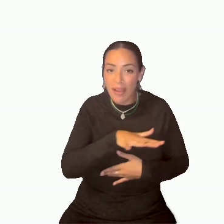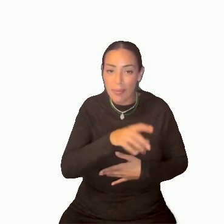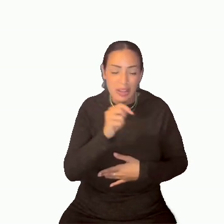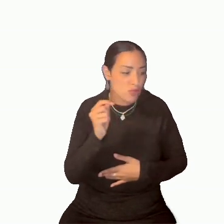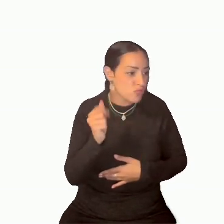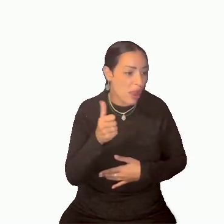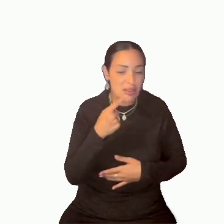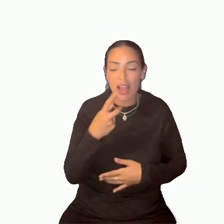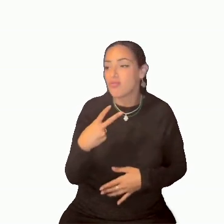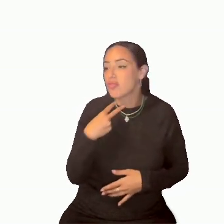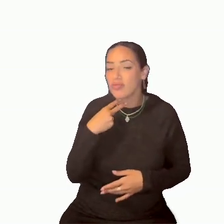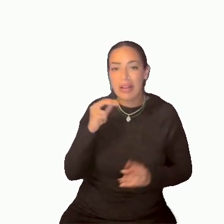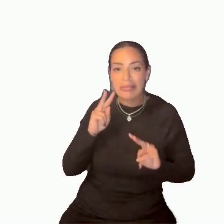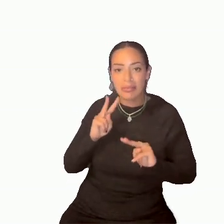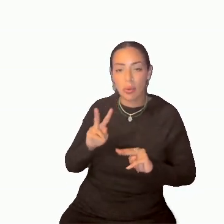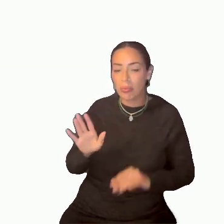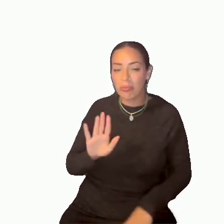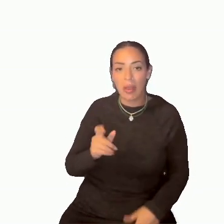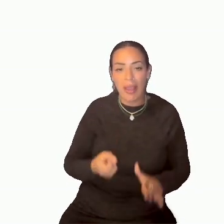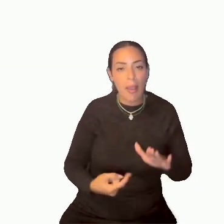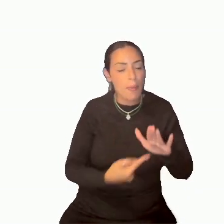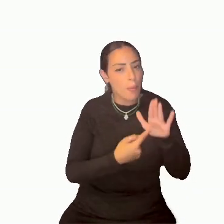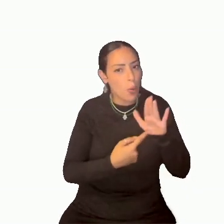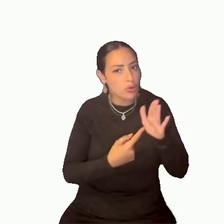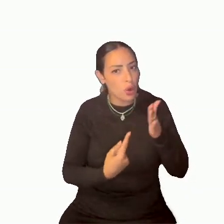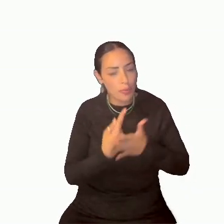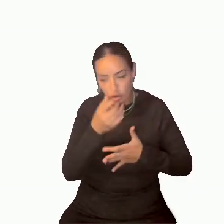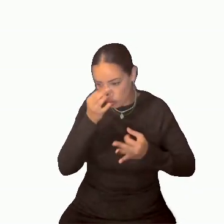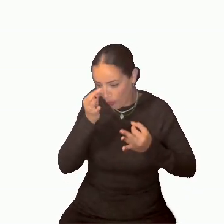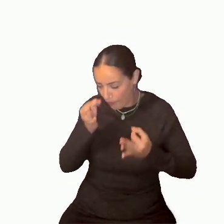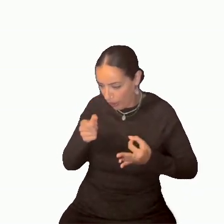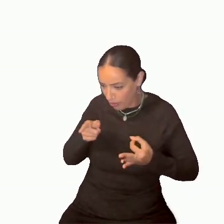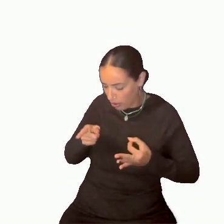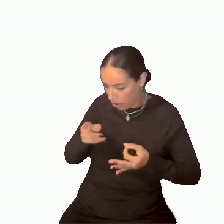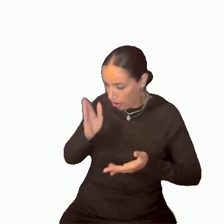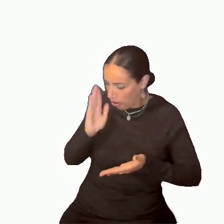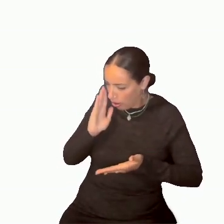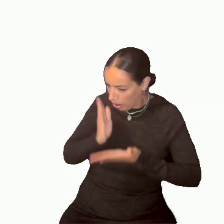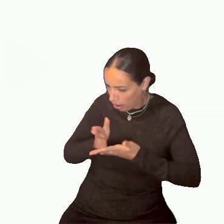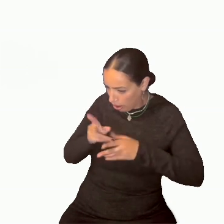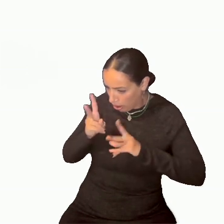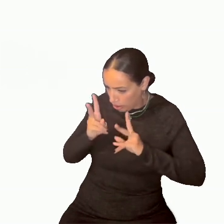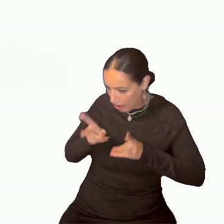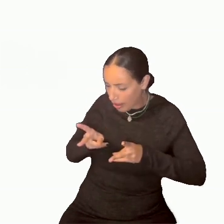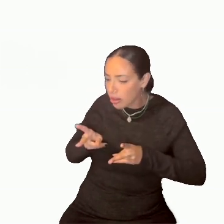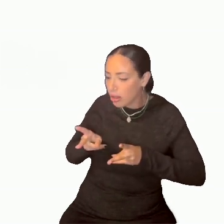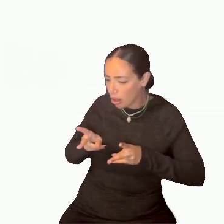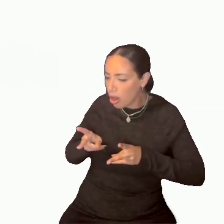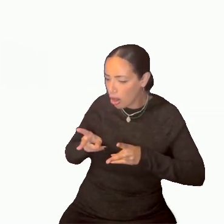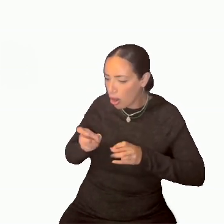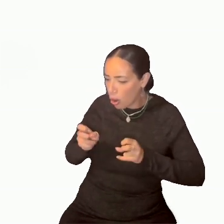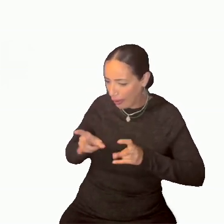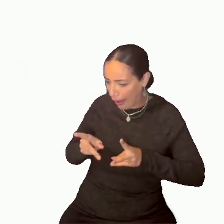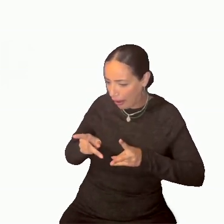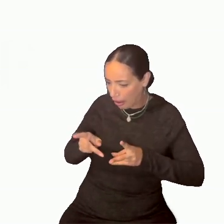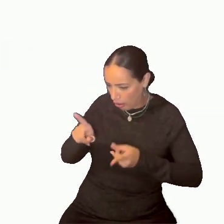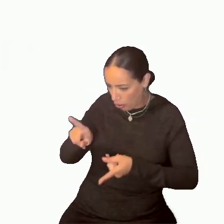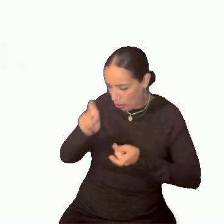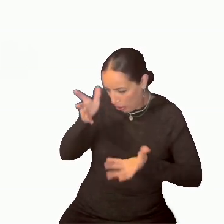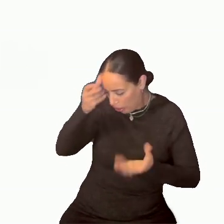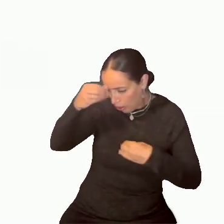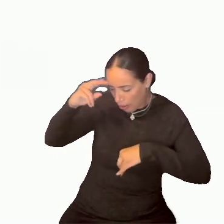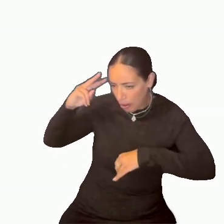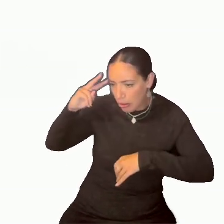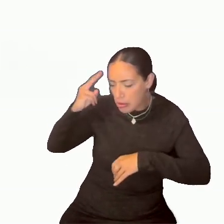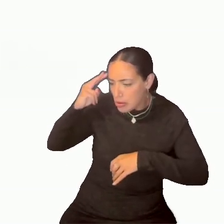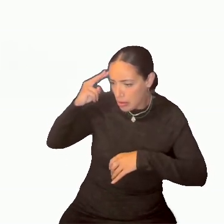bereaved families, but rather an important opportunity to confirm the certainty of the death and for connection. For